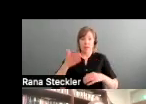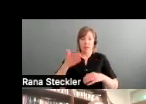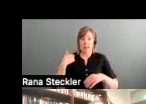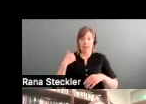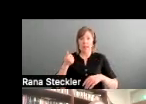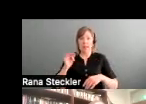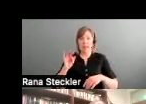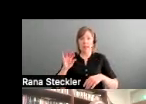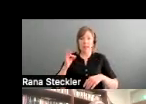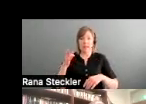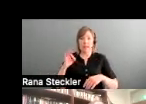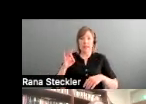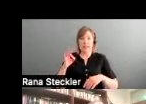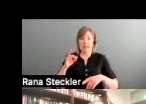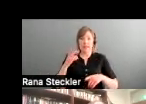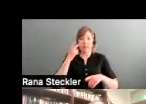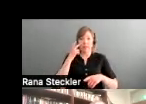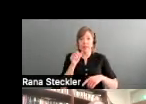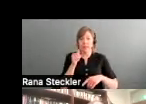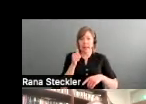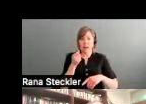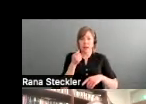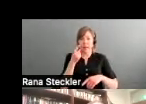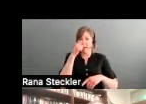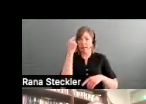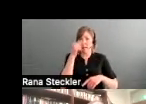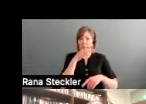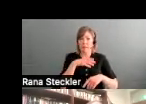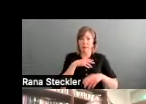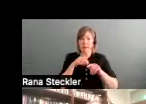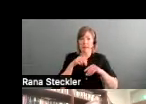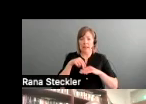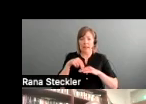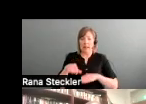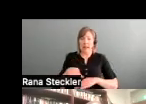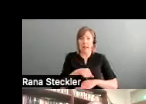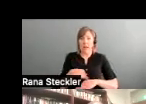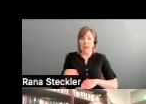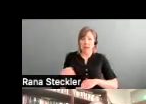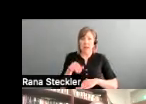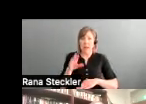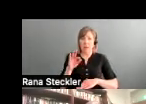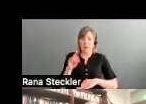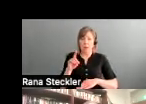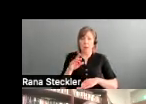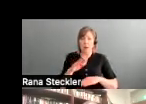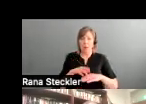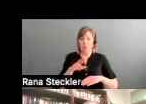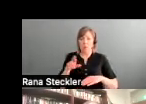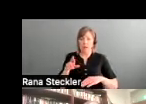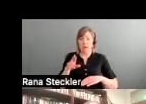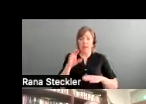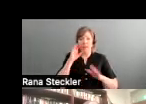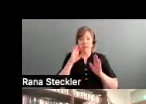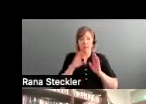laundry taken in 1918. We see 10 or 11 Black women standing at ironing boards On the right side of the photo is pictured piles of